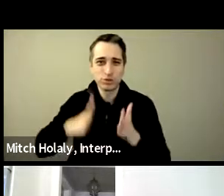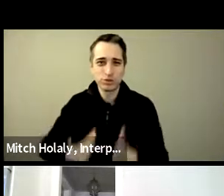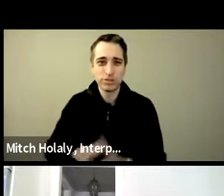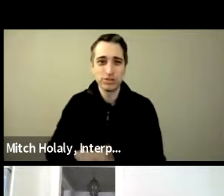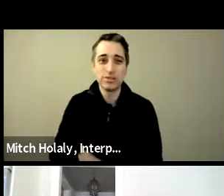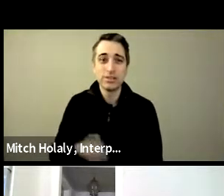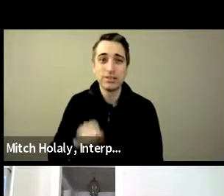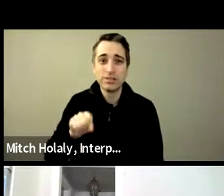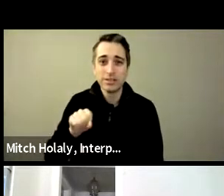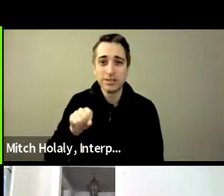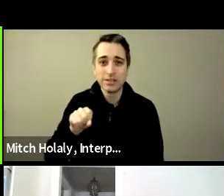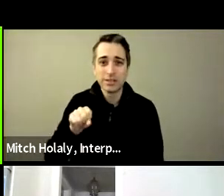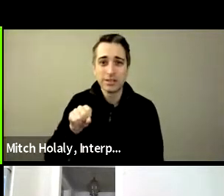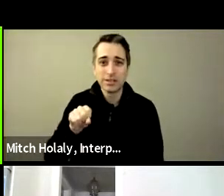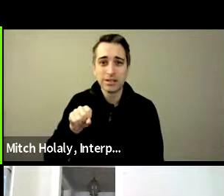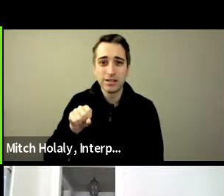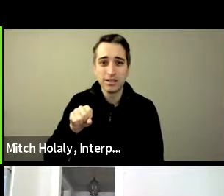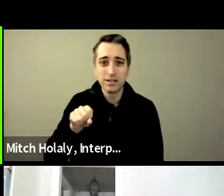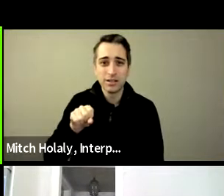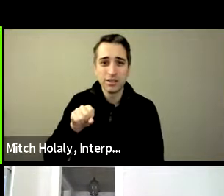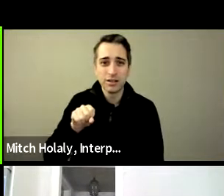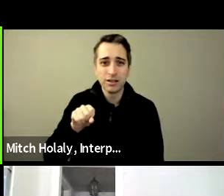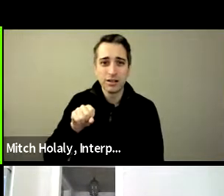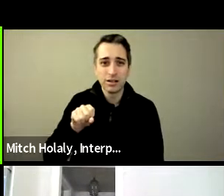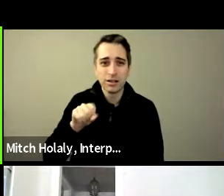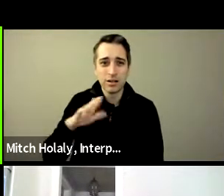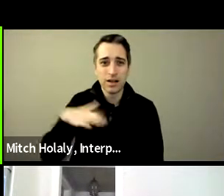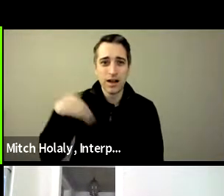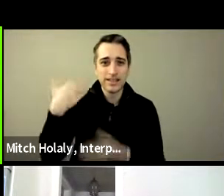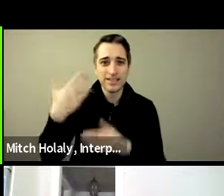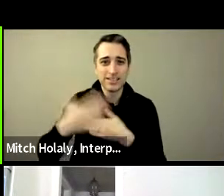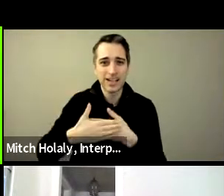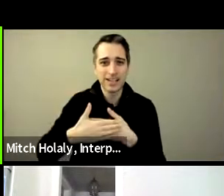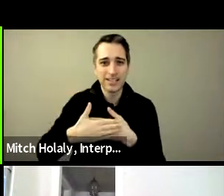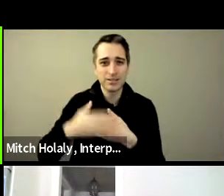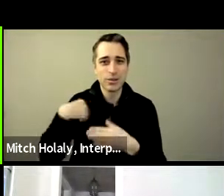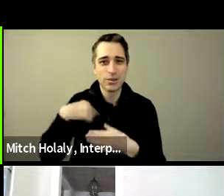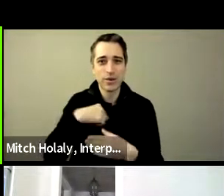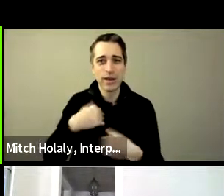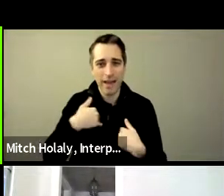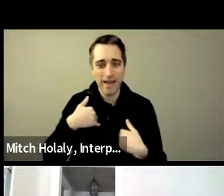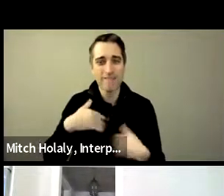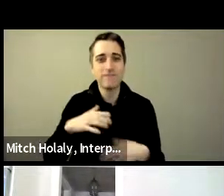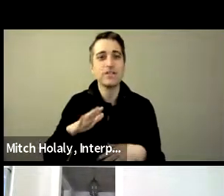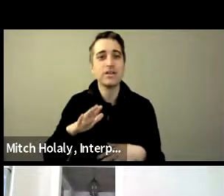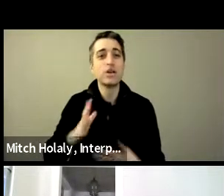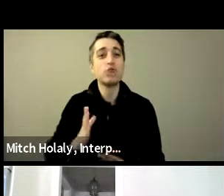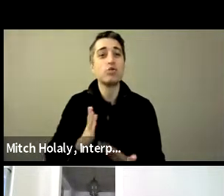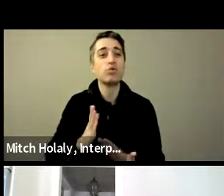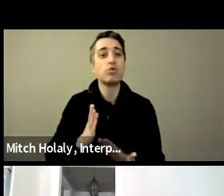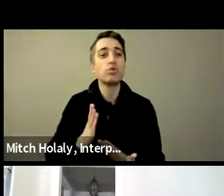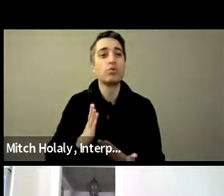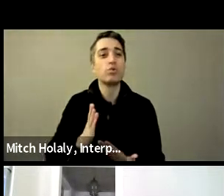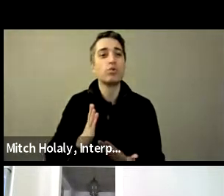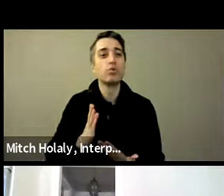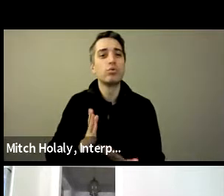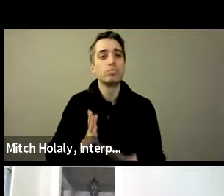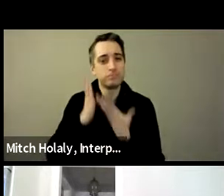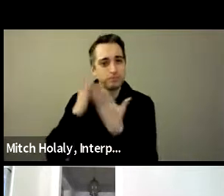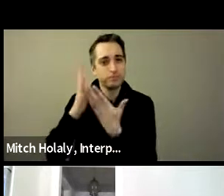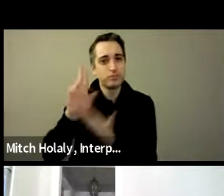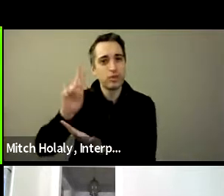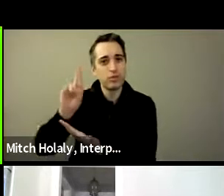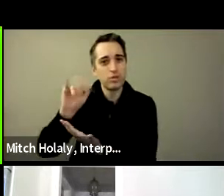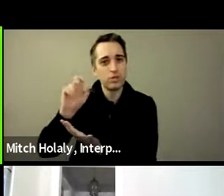you. Okay. Next, we have a resolution of tribute to Benny Napoleon, and I do believe